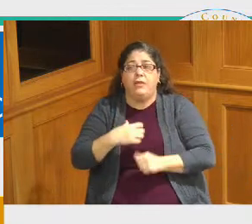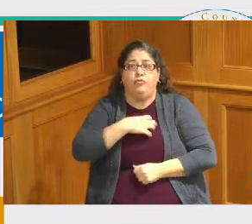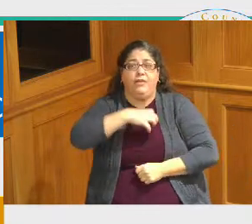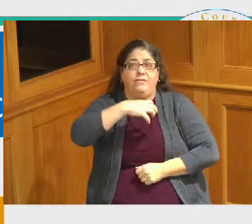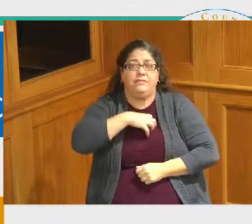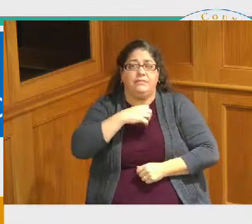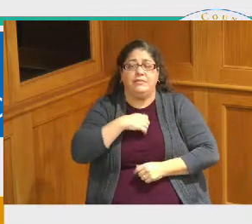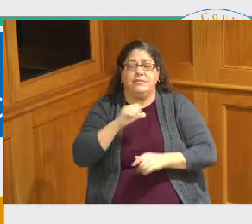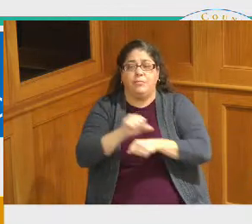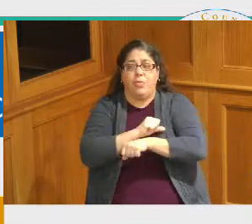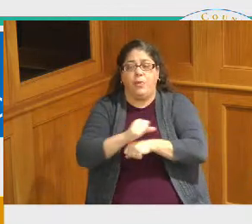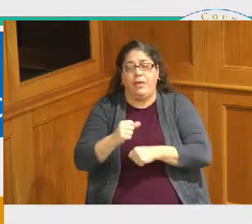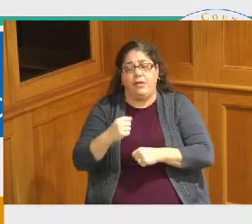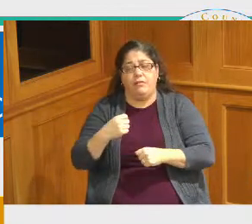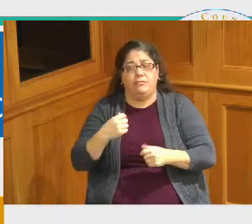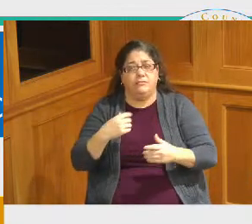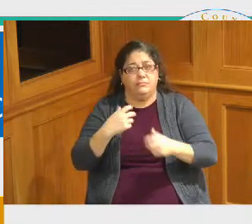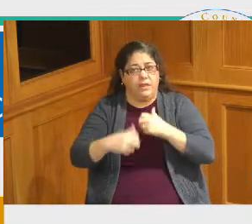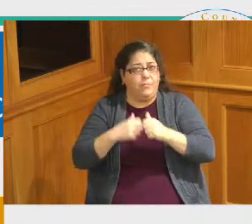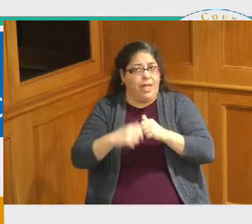employee complaints, and then also